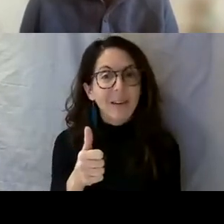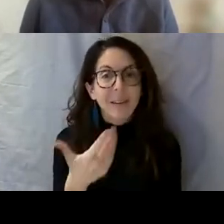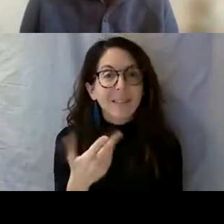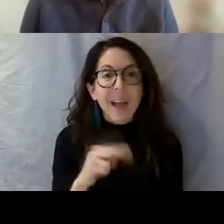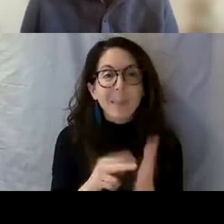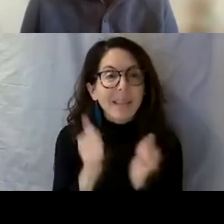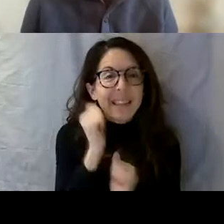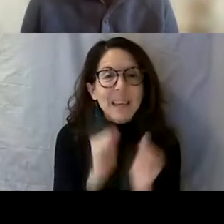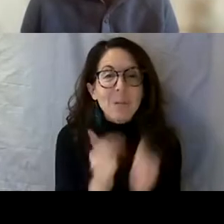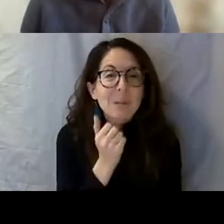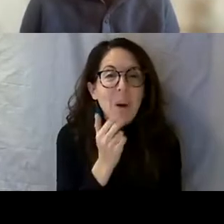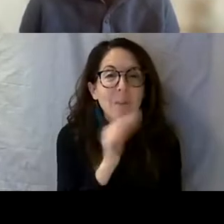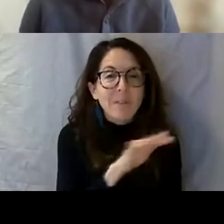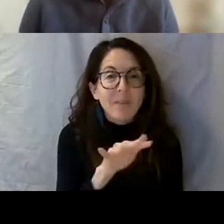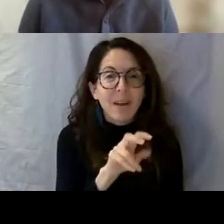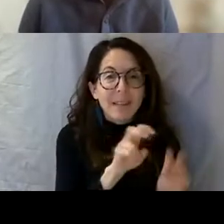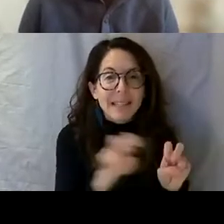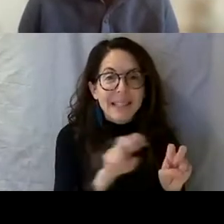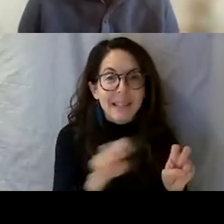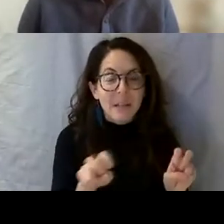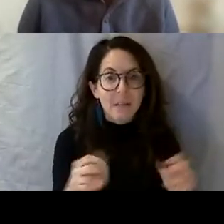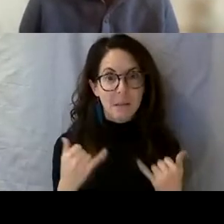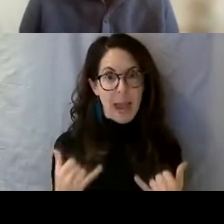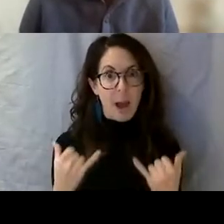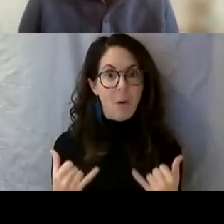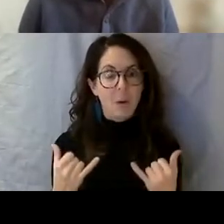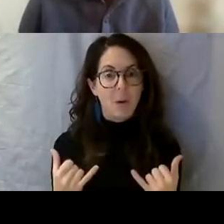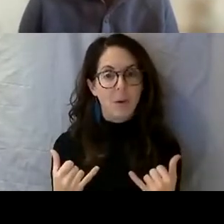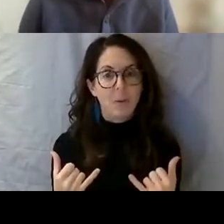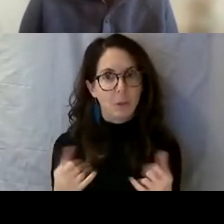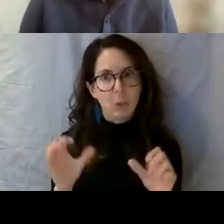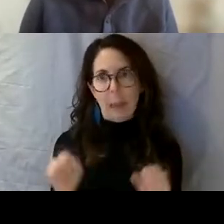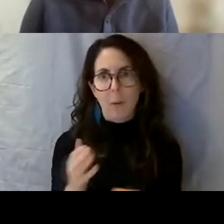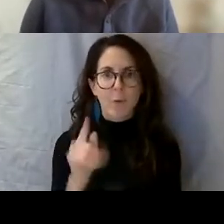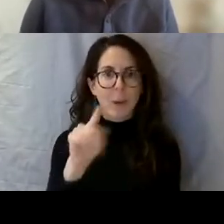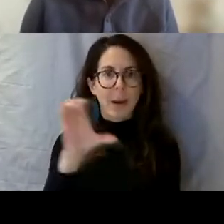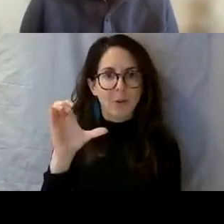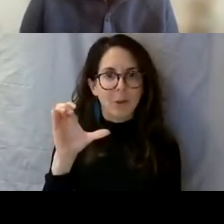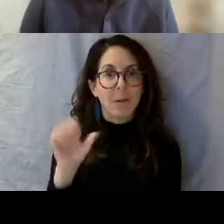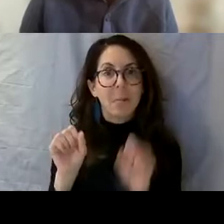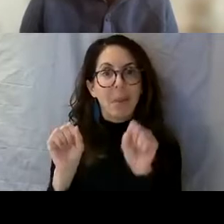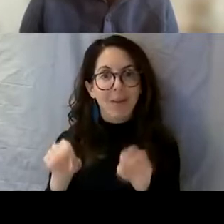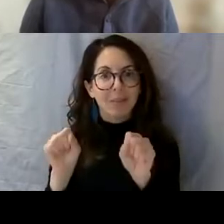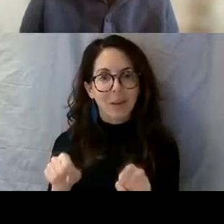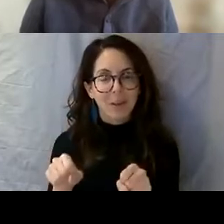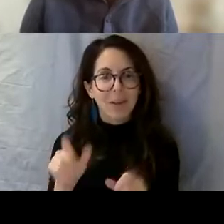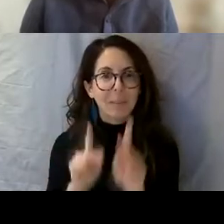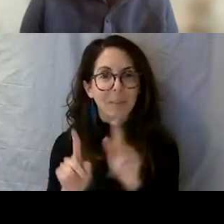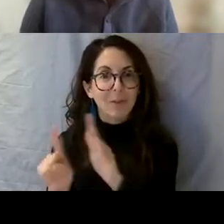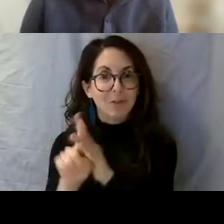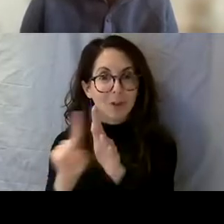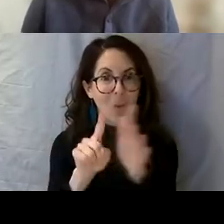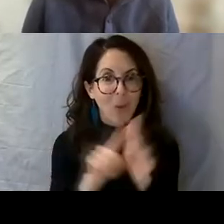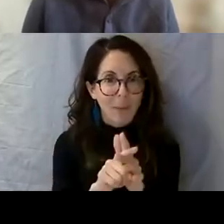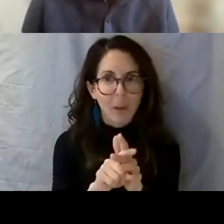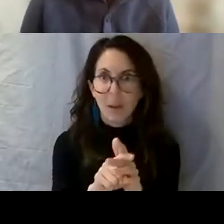sure now opening up to 100 plus potential attendees is a